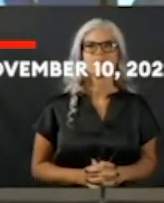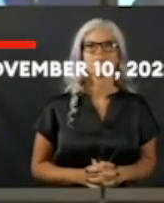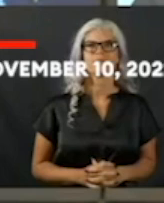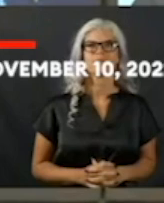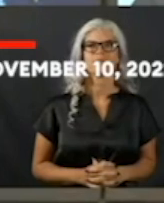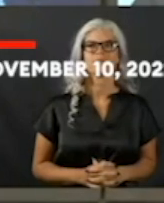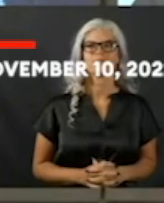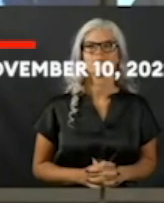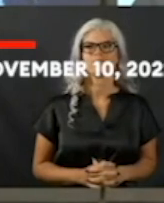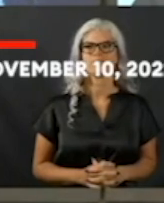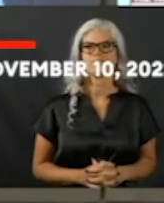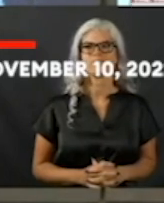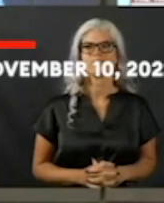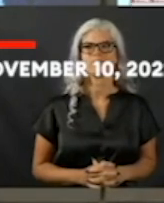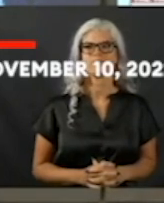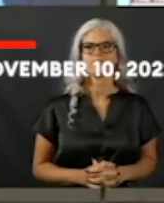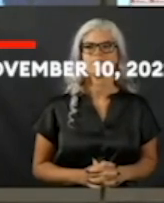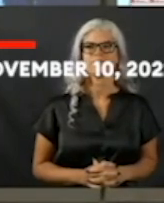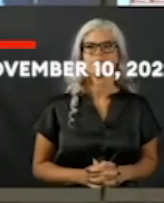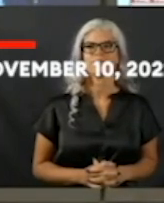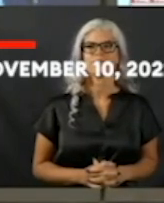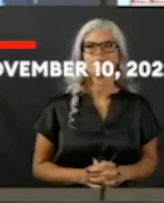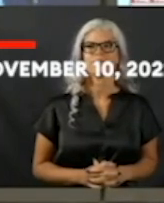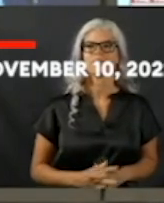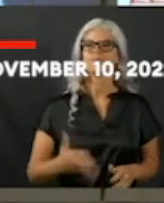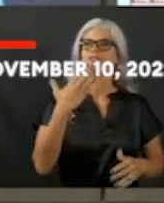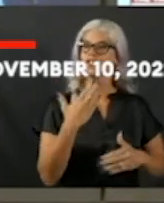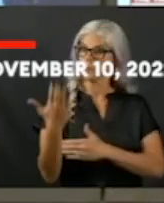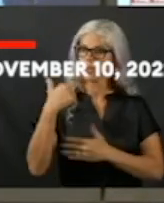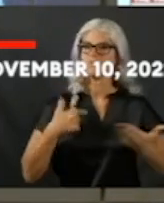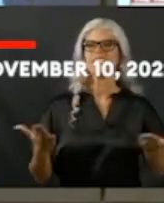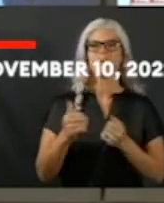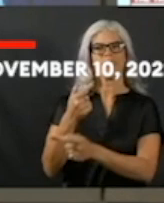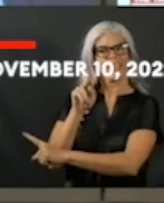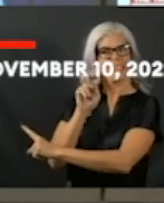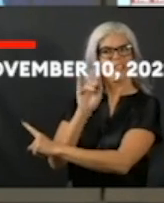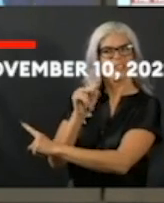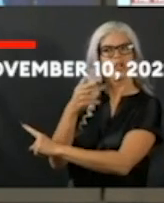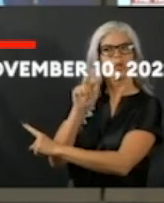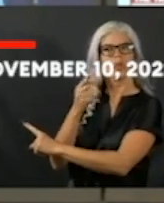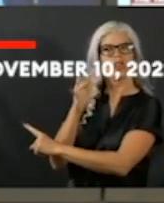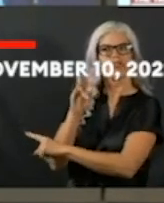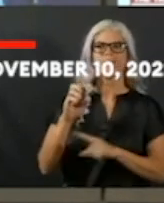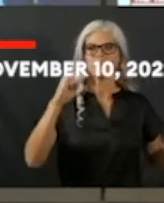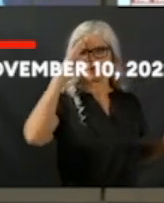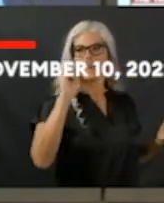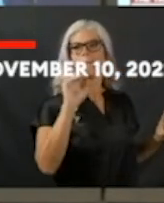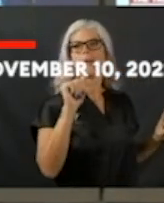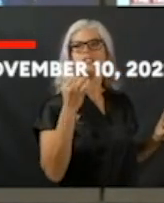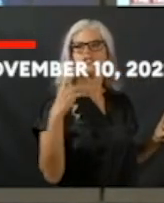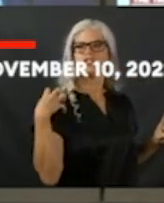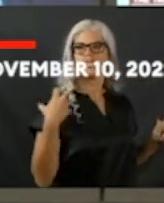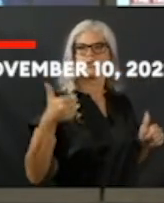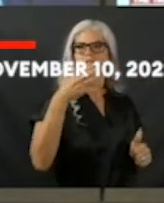Well, good morning. I'm here with Kevin Guthrie, our DEM director, also Major General Chris Haas, Assistant Adjutant General of the